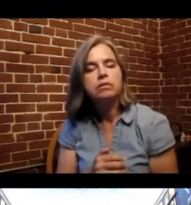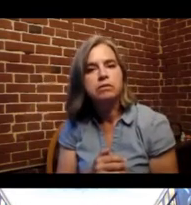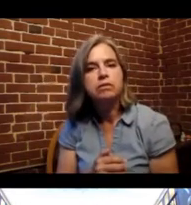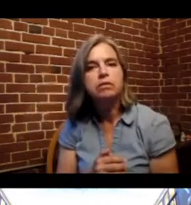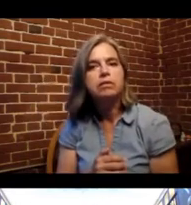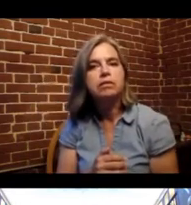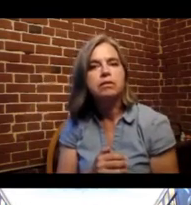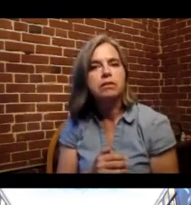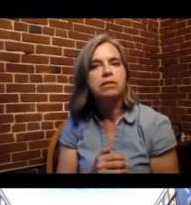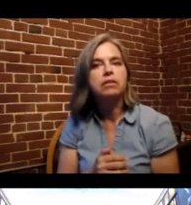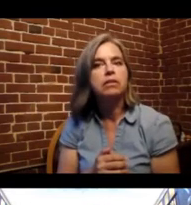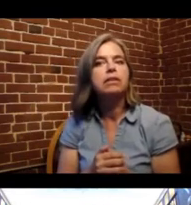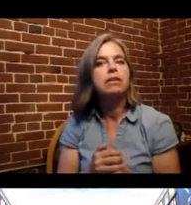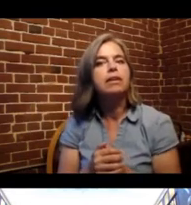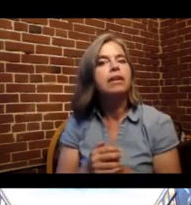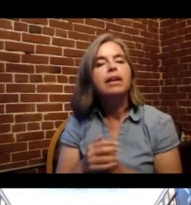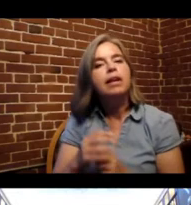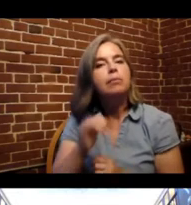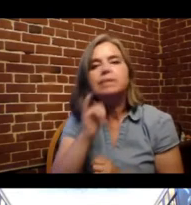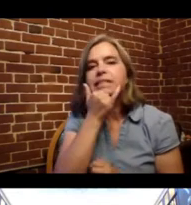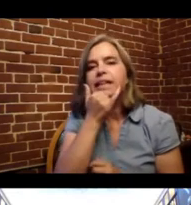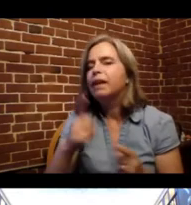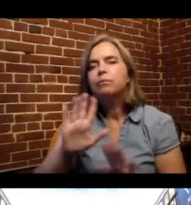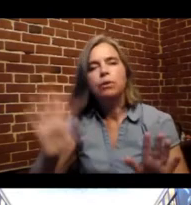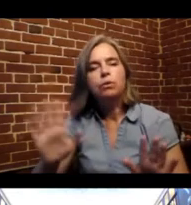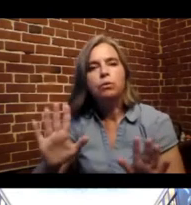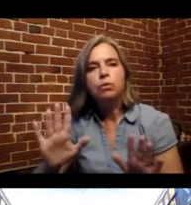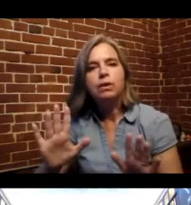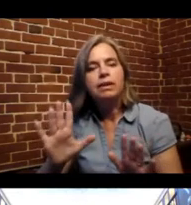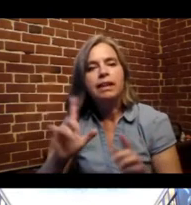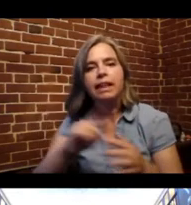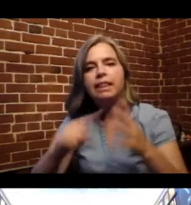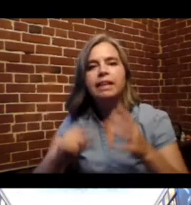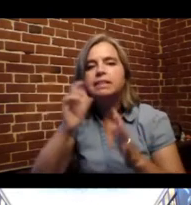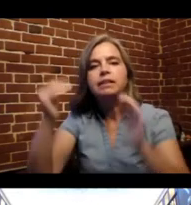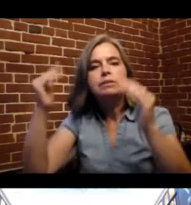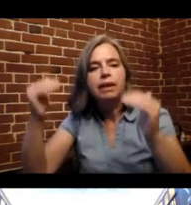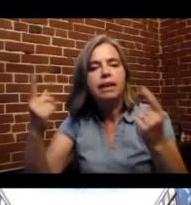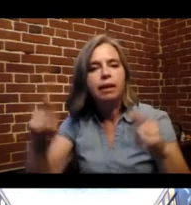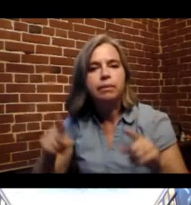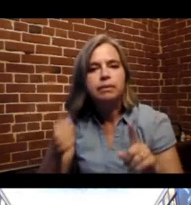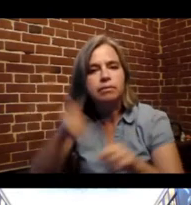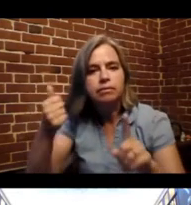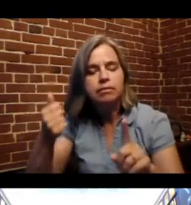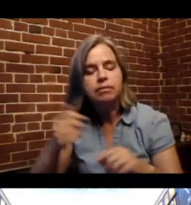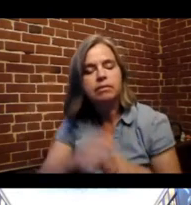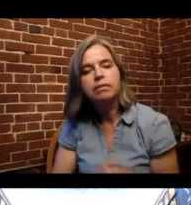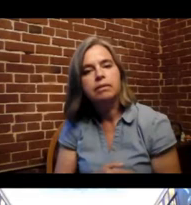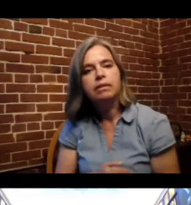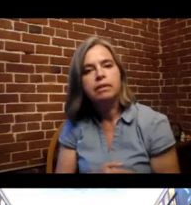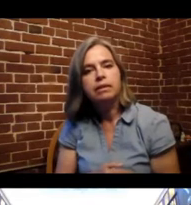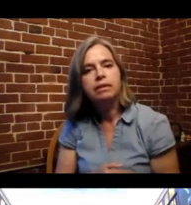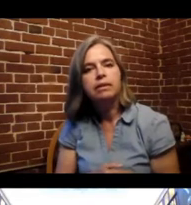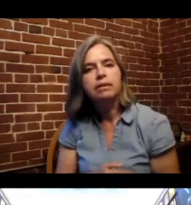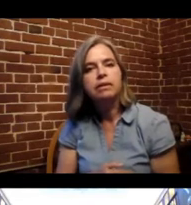not mistakes happen, but the unexpected happens. And so because of that, you know, the unexpected that happens, you